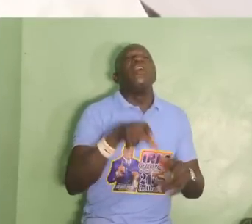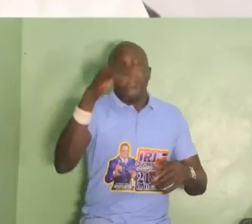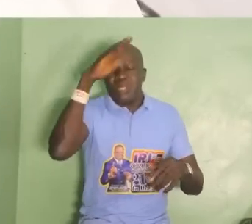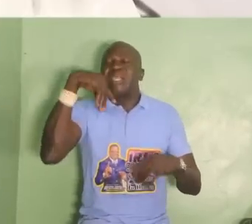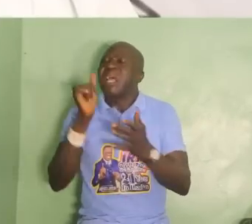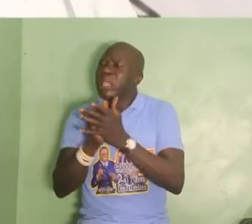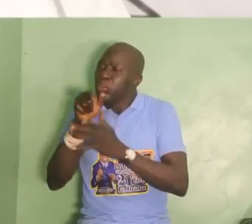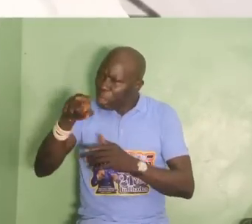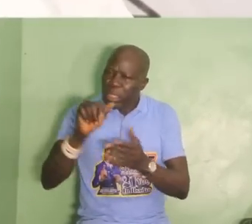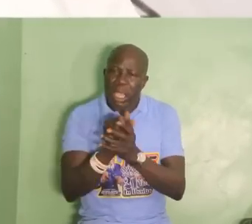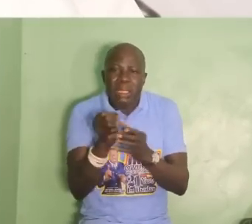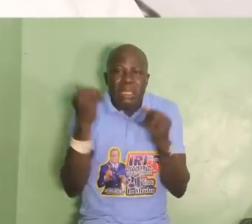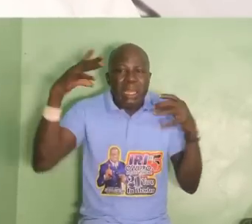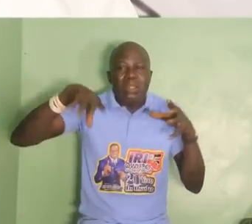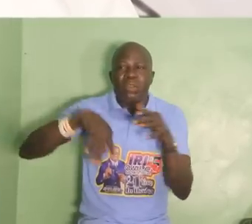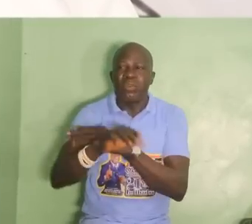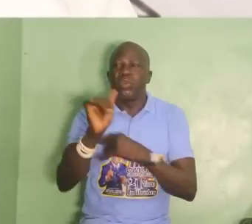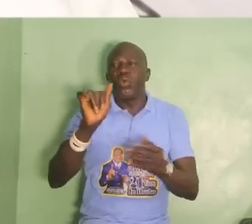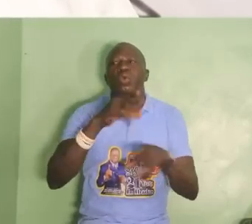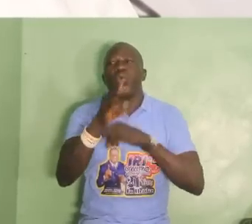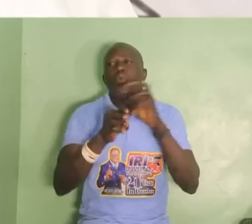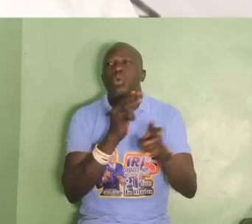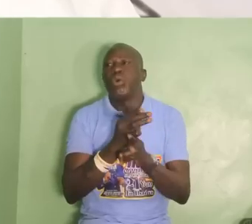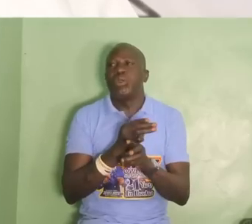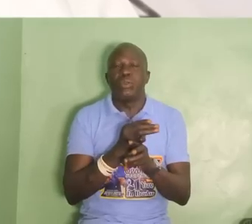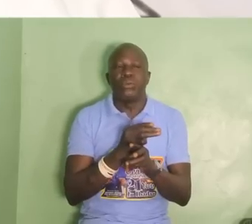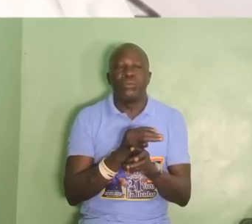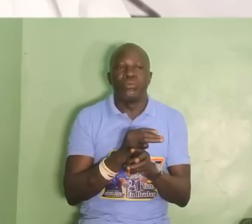the road? They will wrestle with him and collect the key.